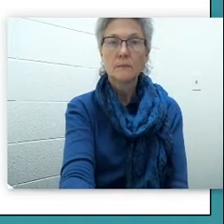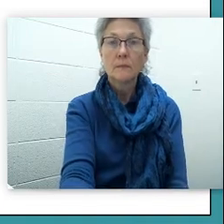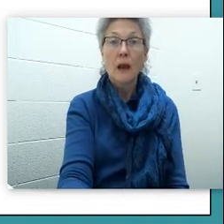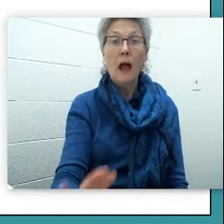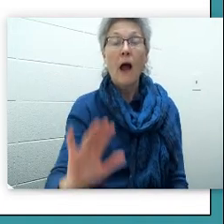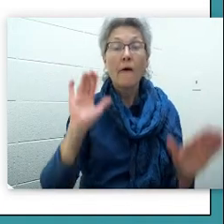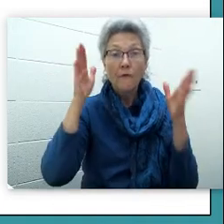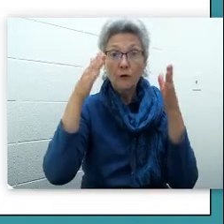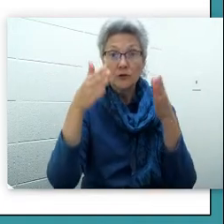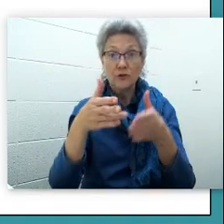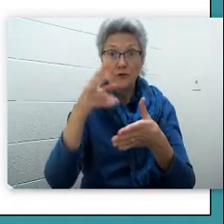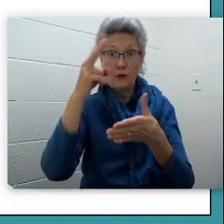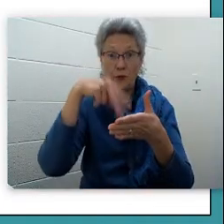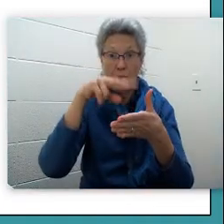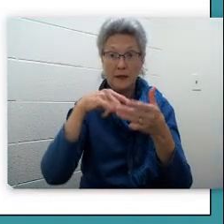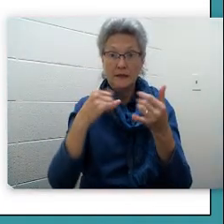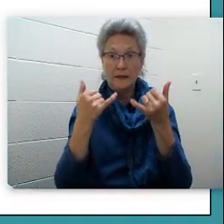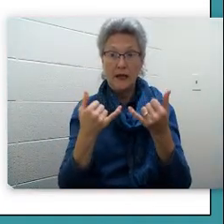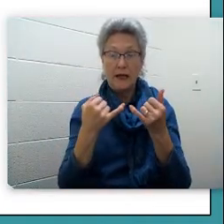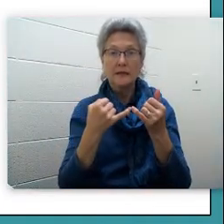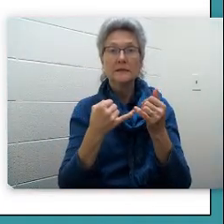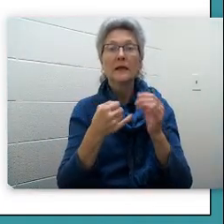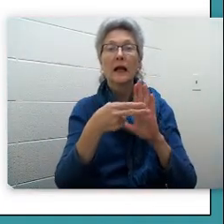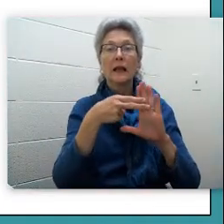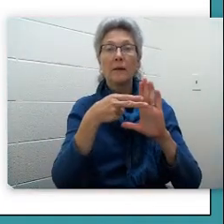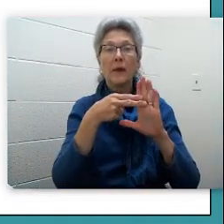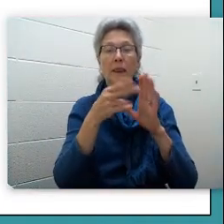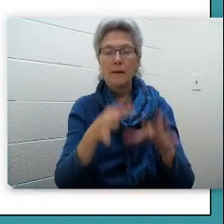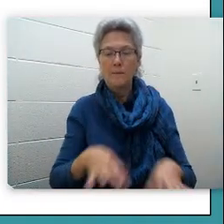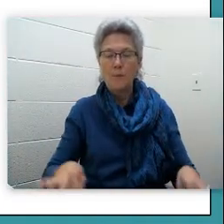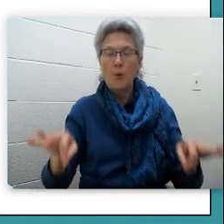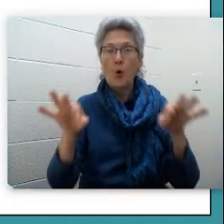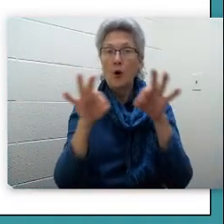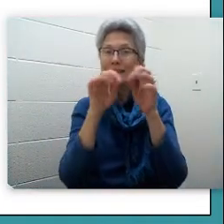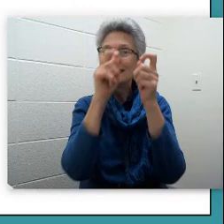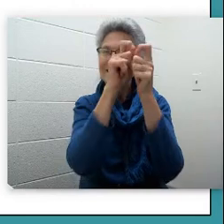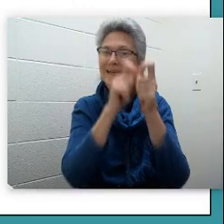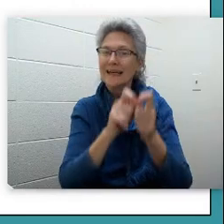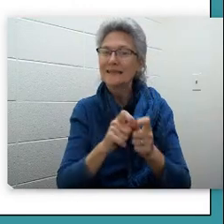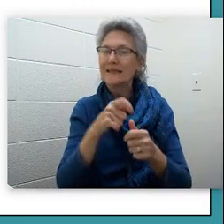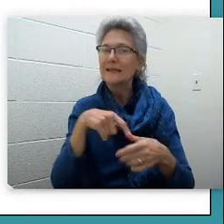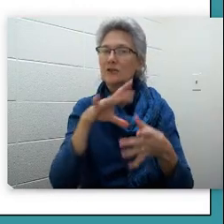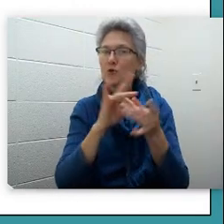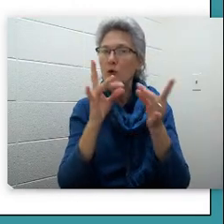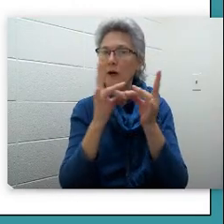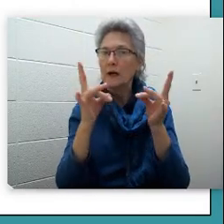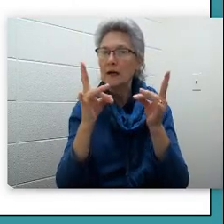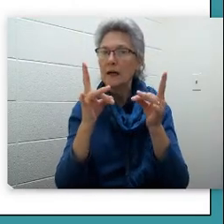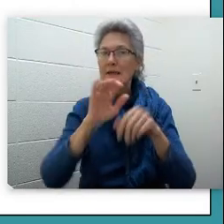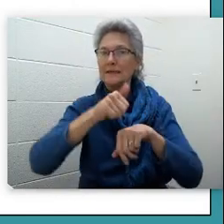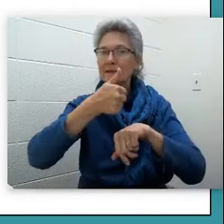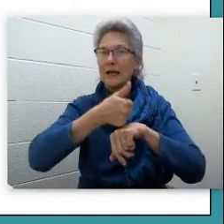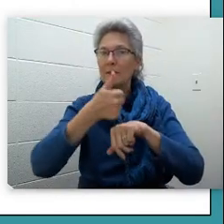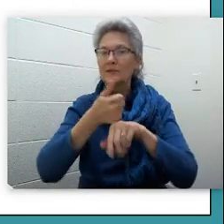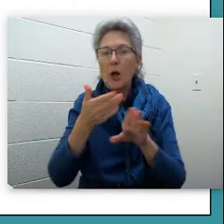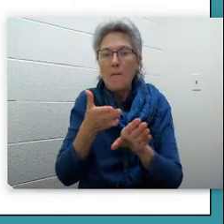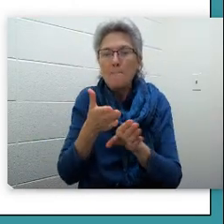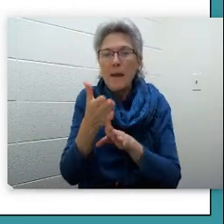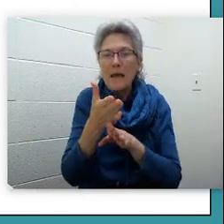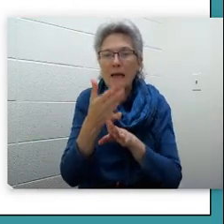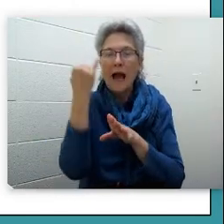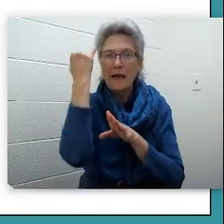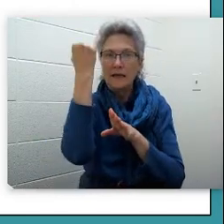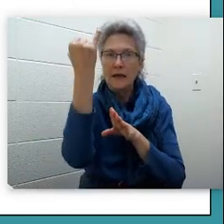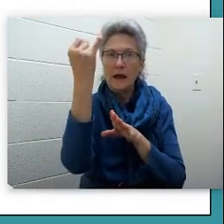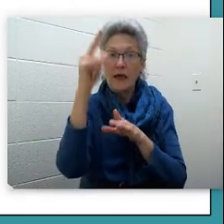Our focus for reading today is to identify the key details in the text to form a main idea. Using the details in main idea, we will